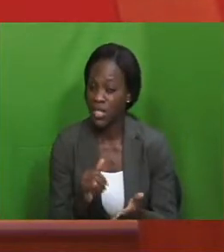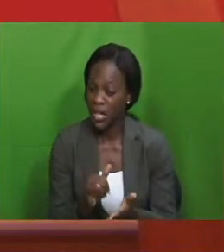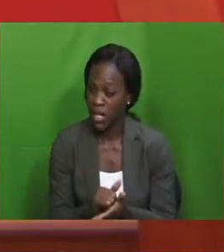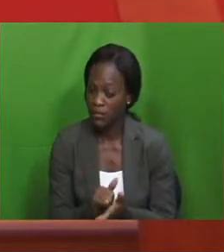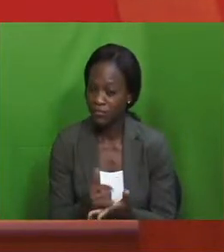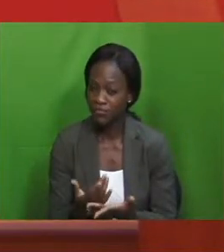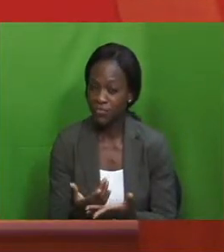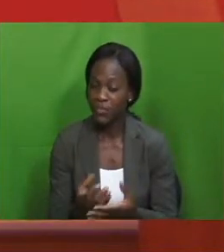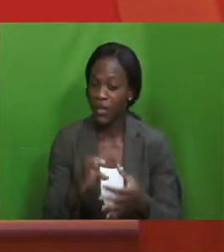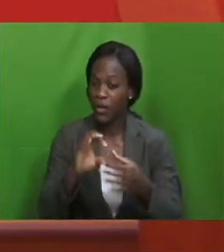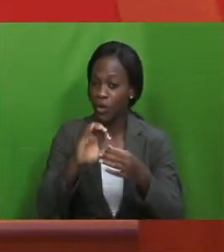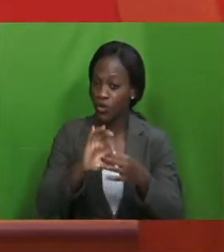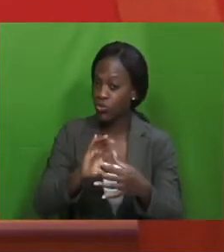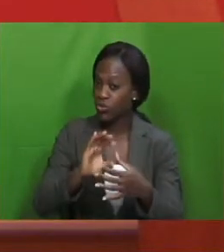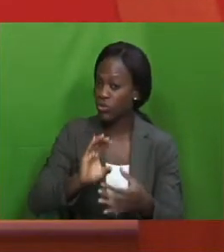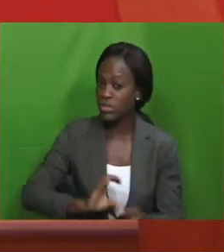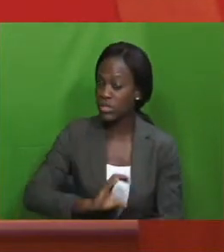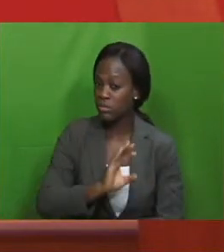joint committee